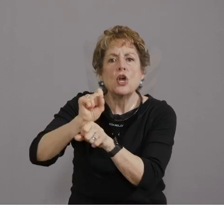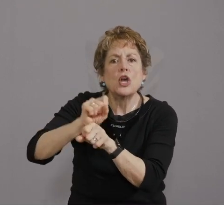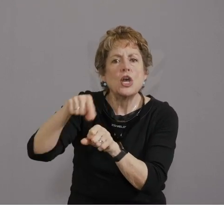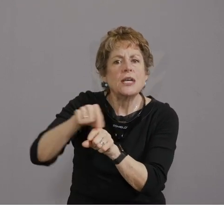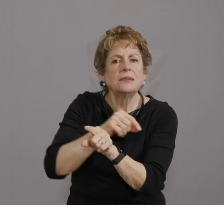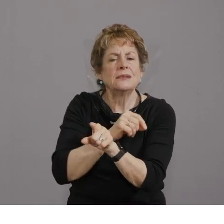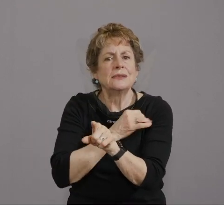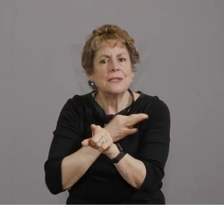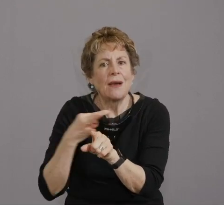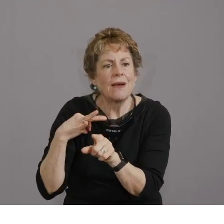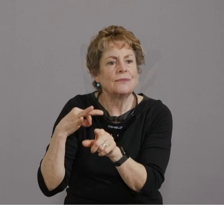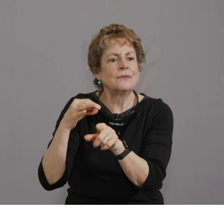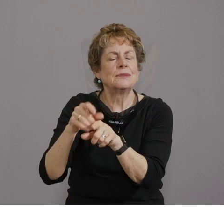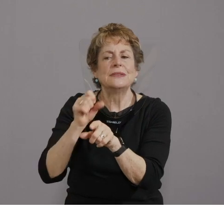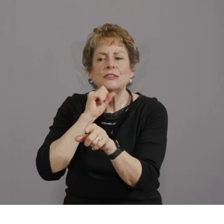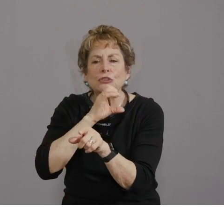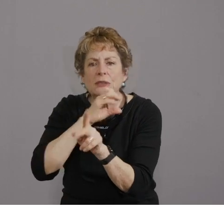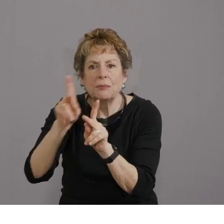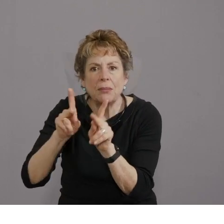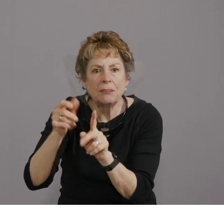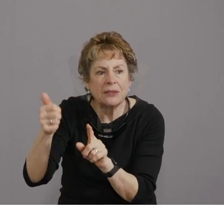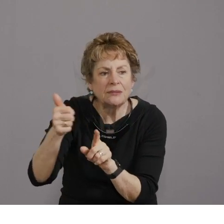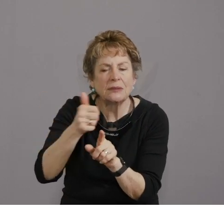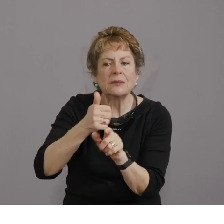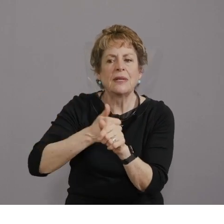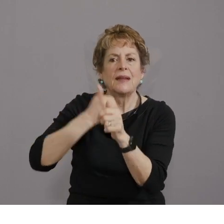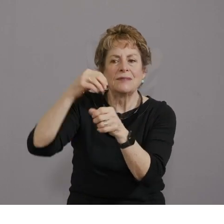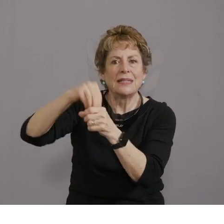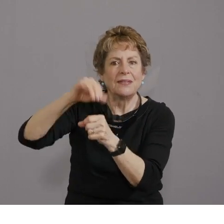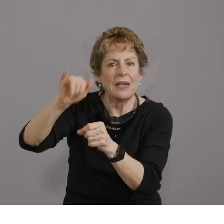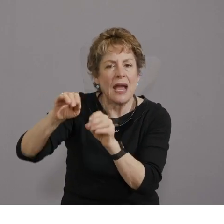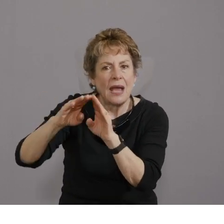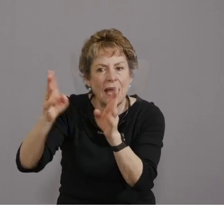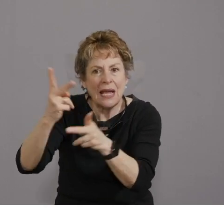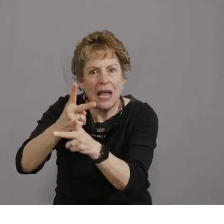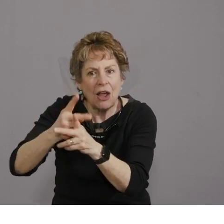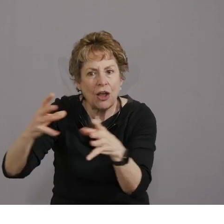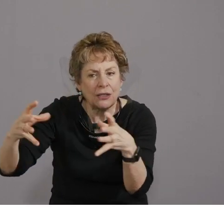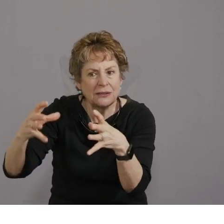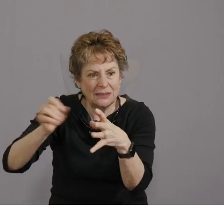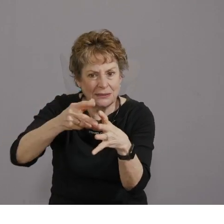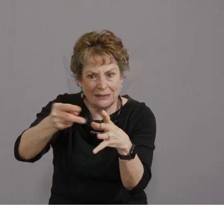see the number of doses that have gone to the state of Arizona.